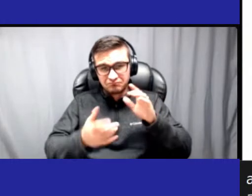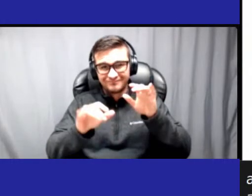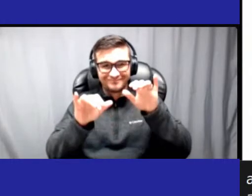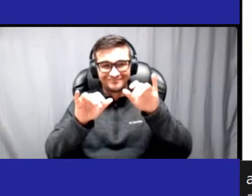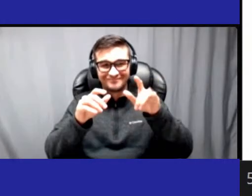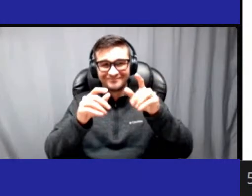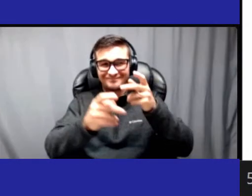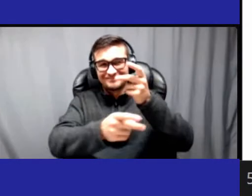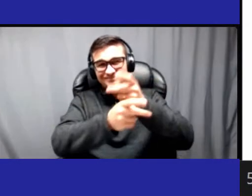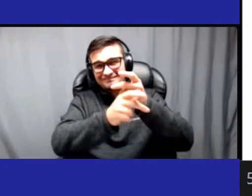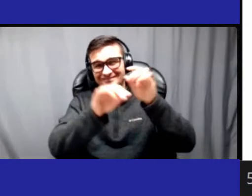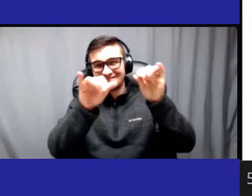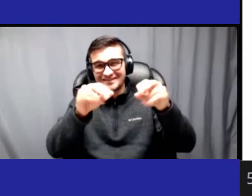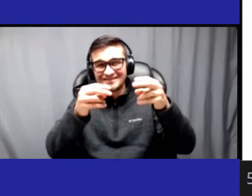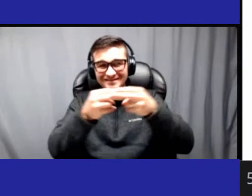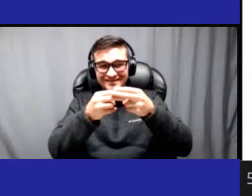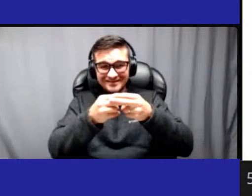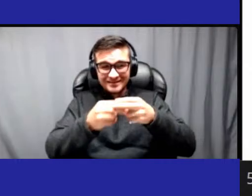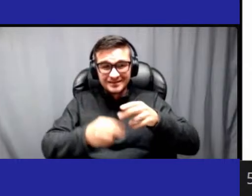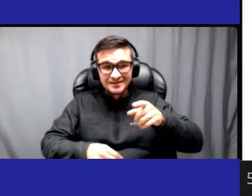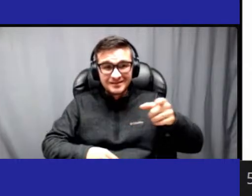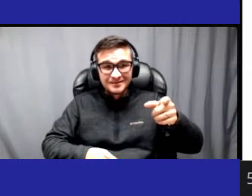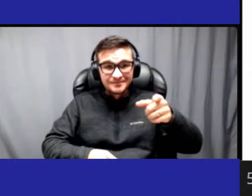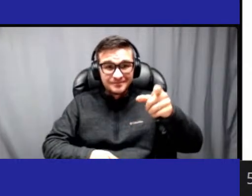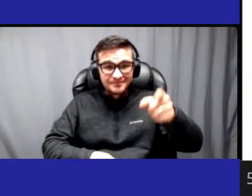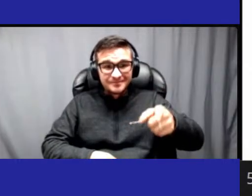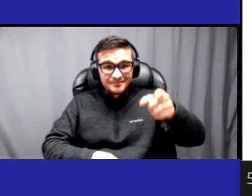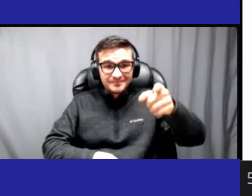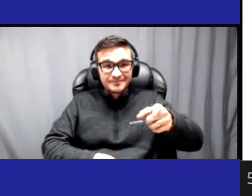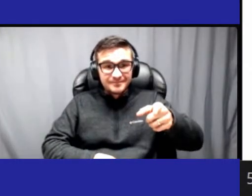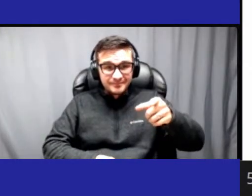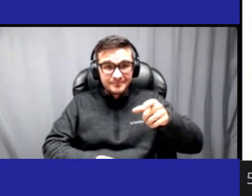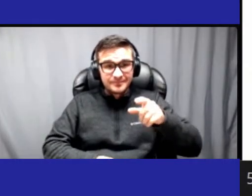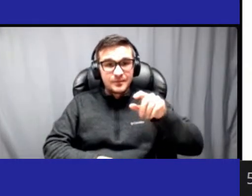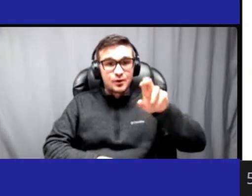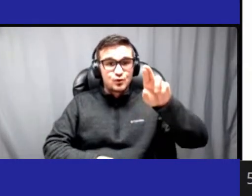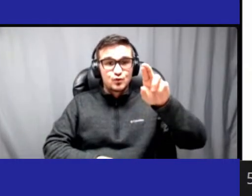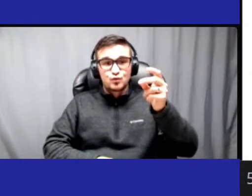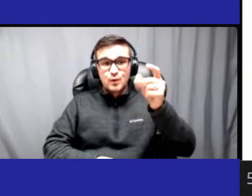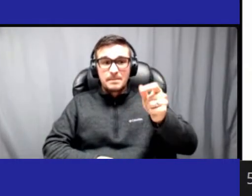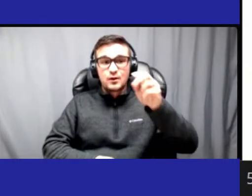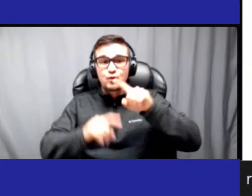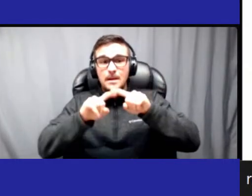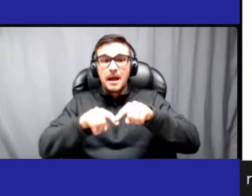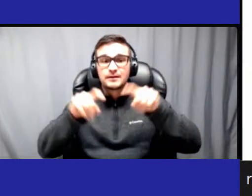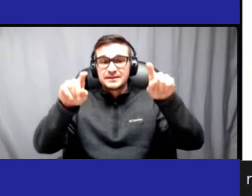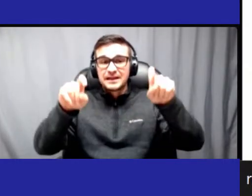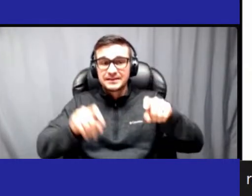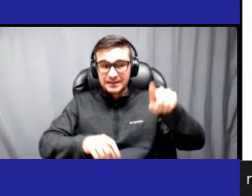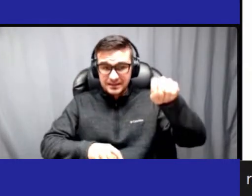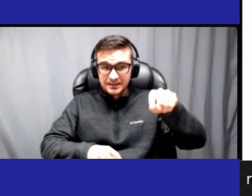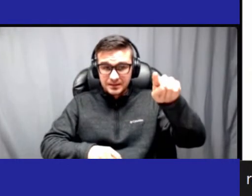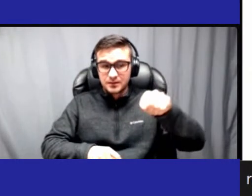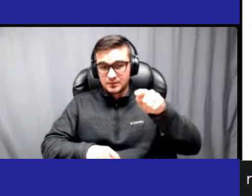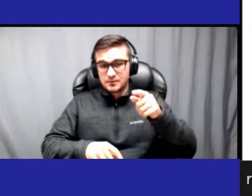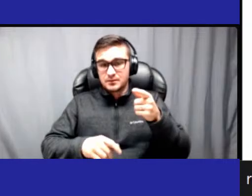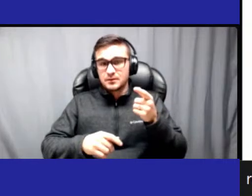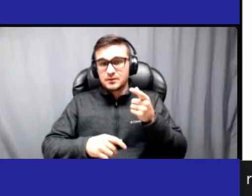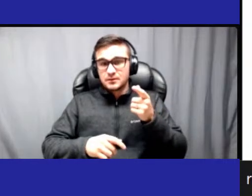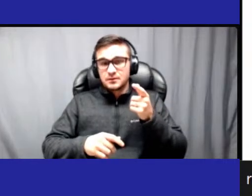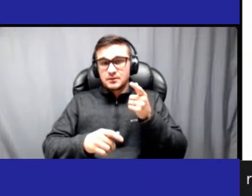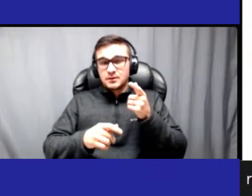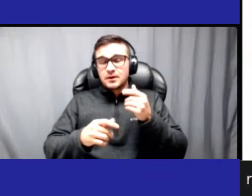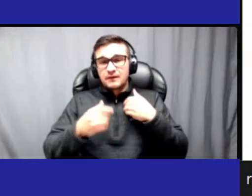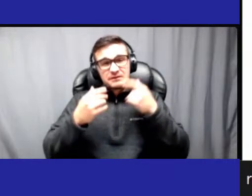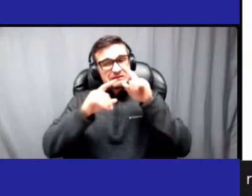MedRite, and Premier. The three of those are urgent care, medical urgent care companies. So they have a number of different sites. They have a bench